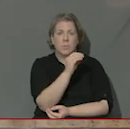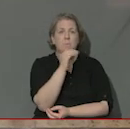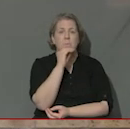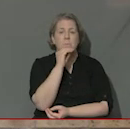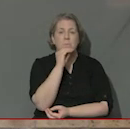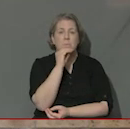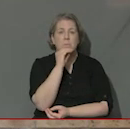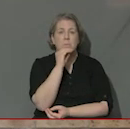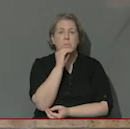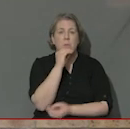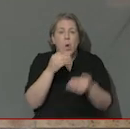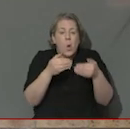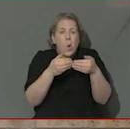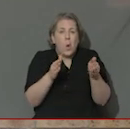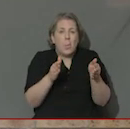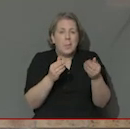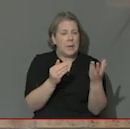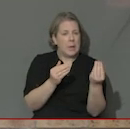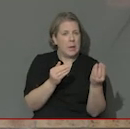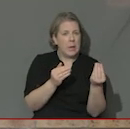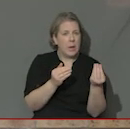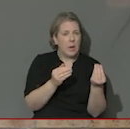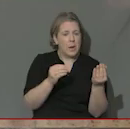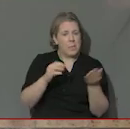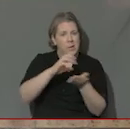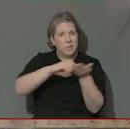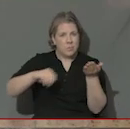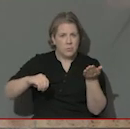from our opening balance.